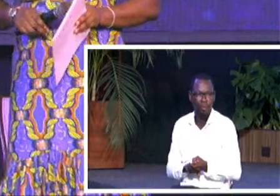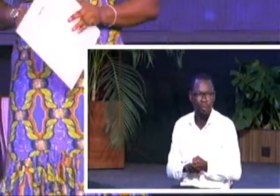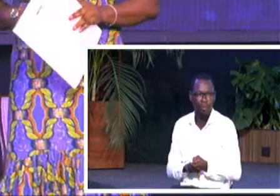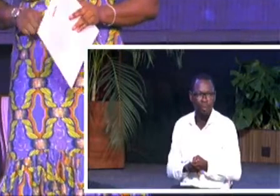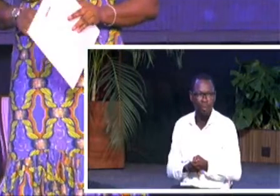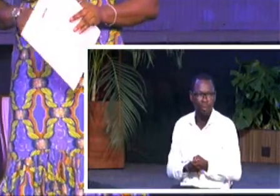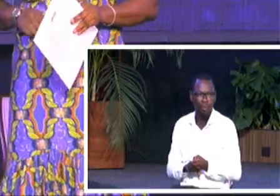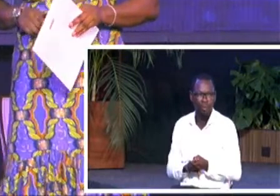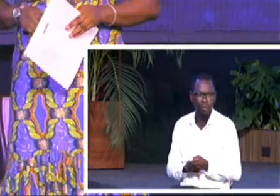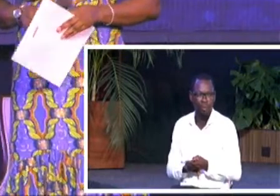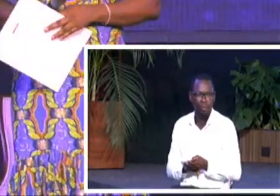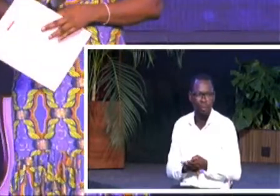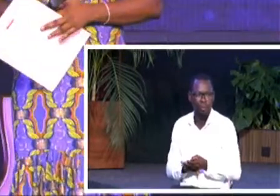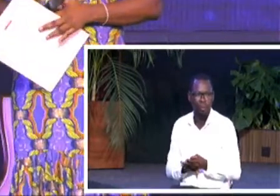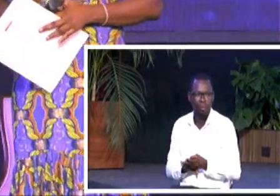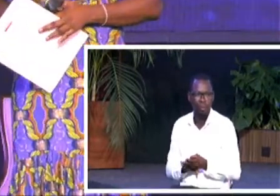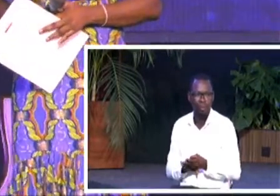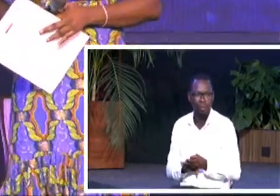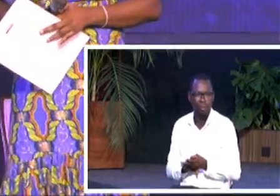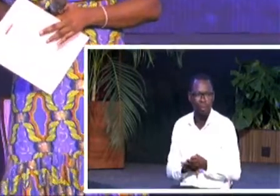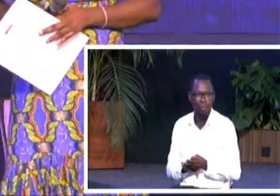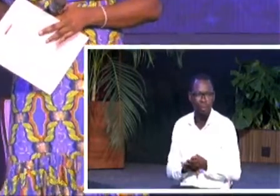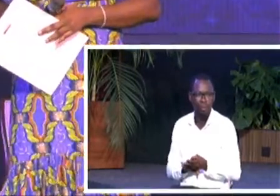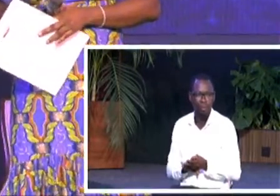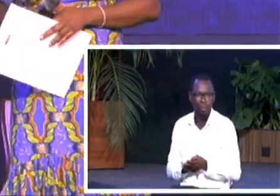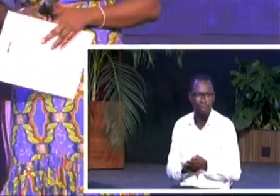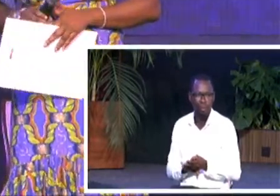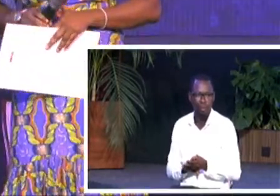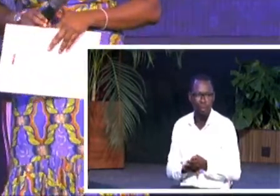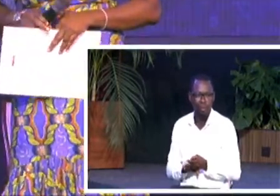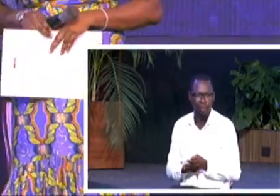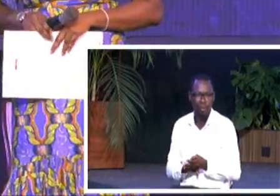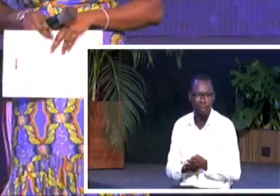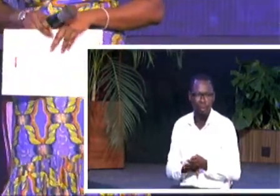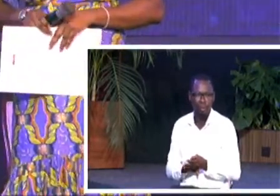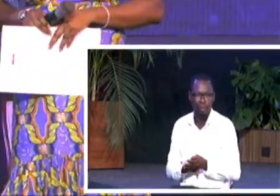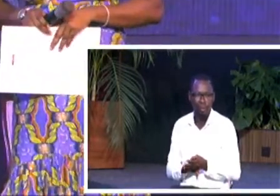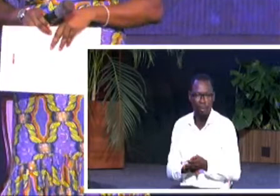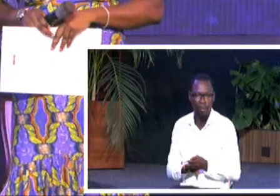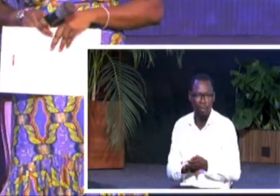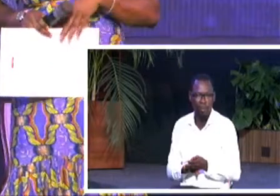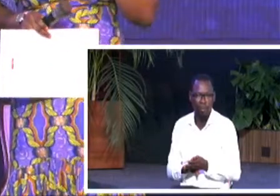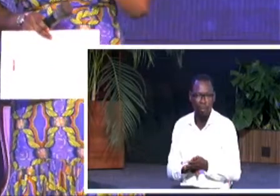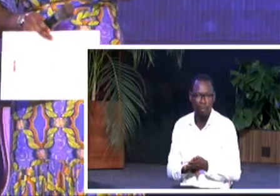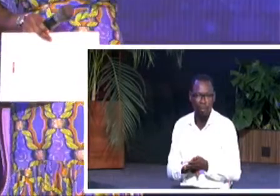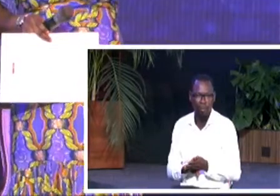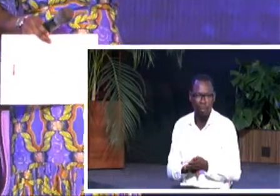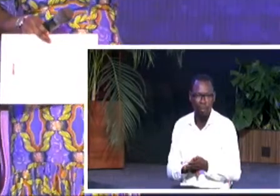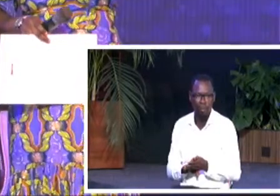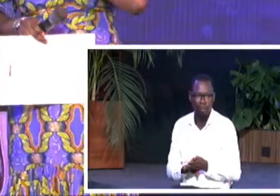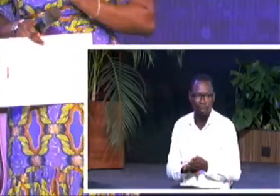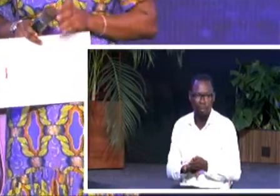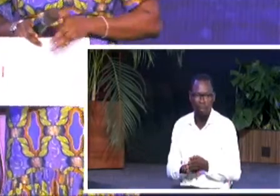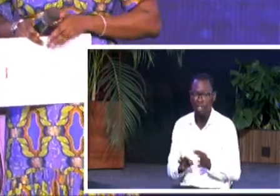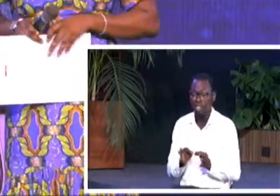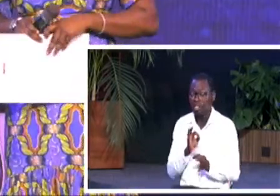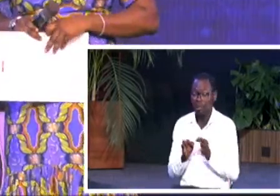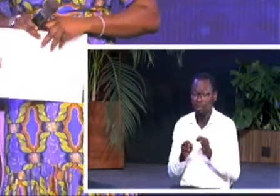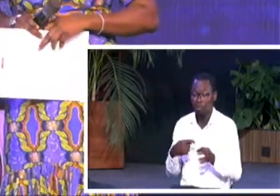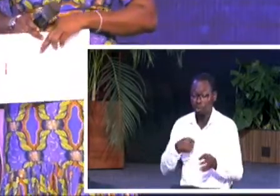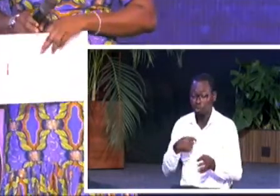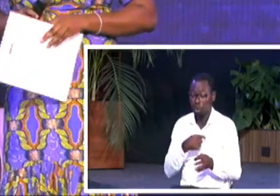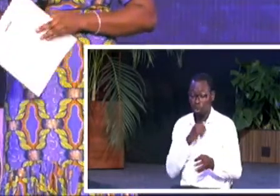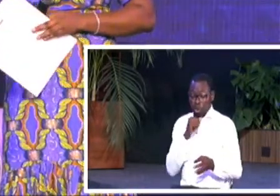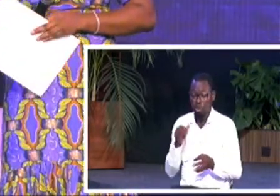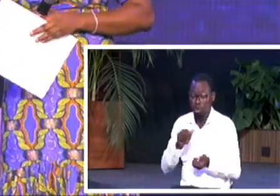is going to be a big food security issue in the next 10 years if we don't change our approach to